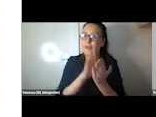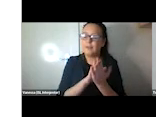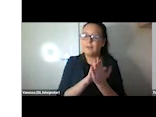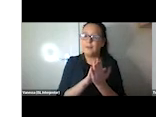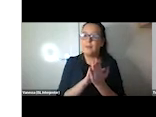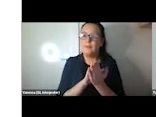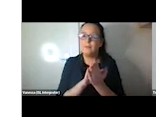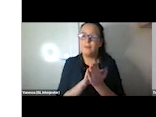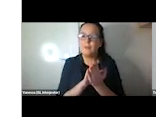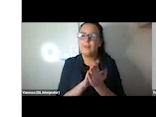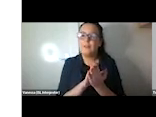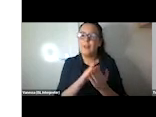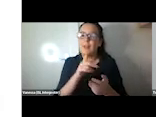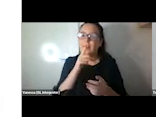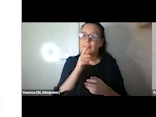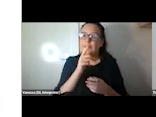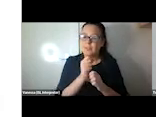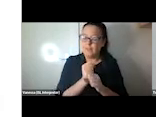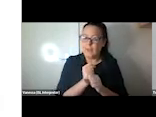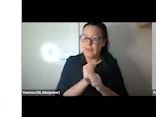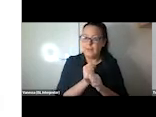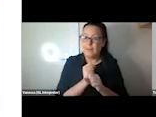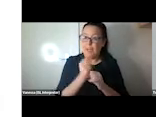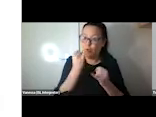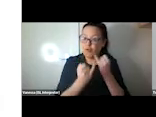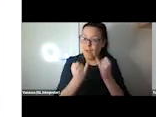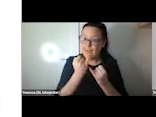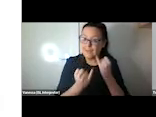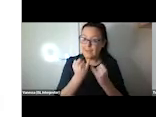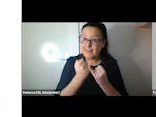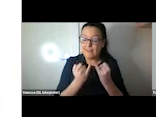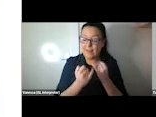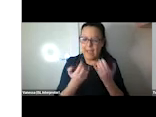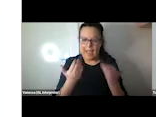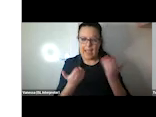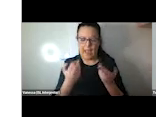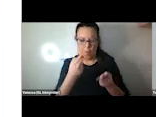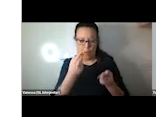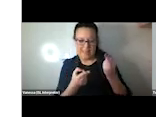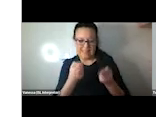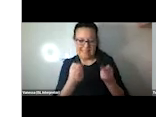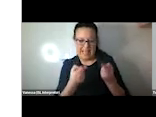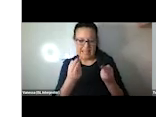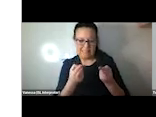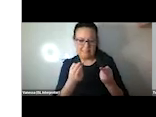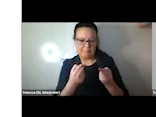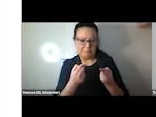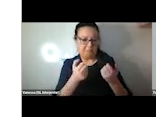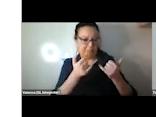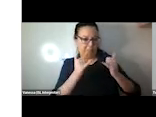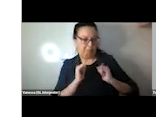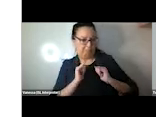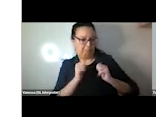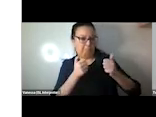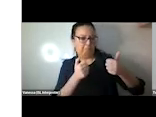assessment. And this is about providing criteria to assess the conformity of works